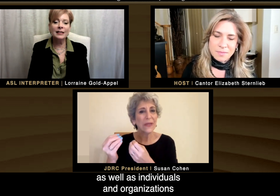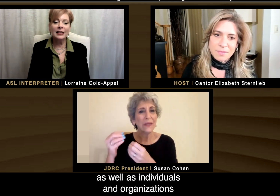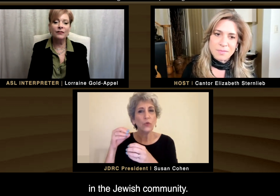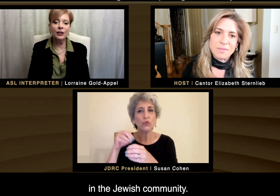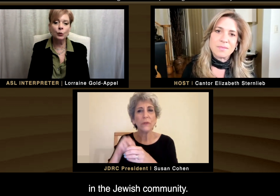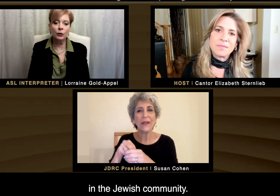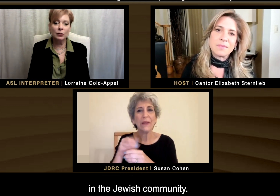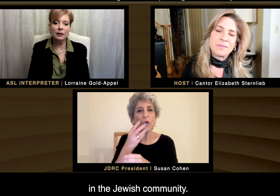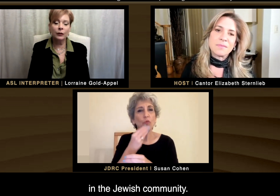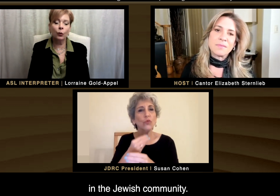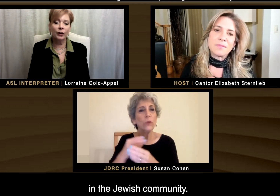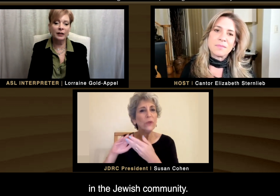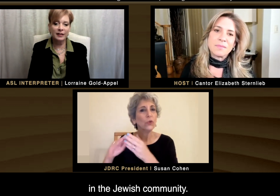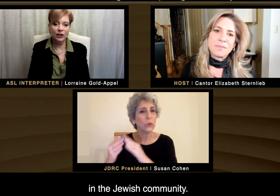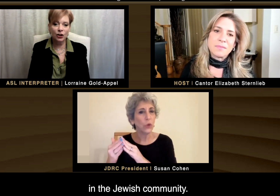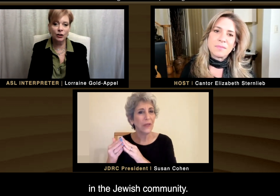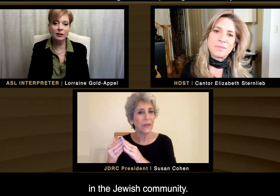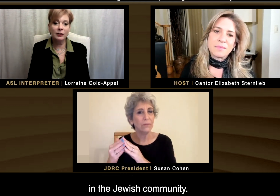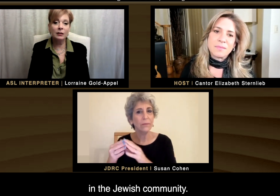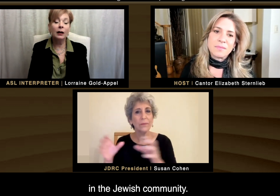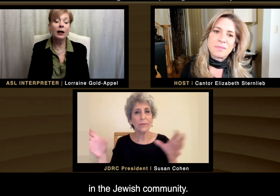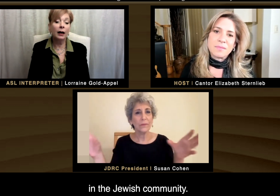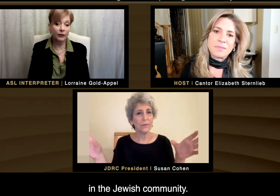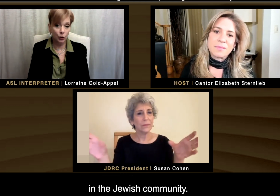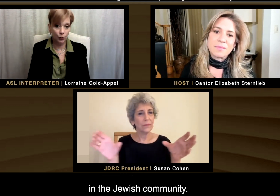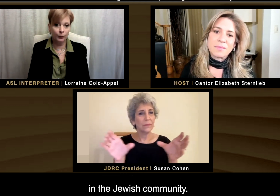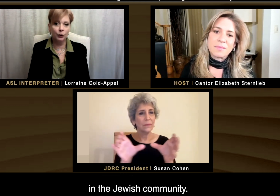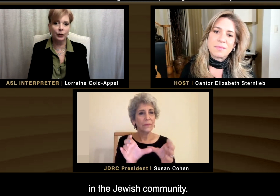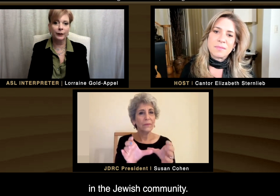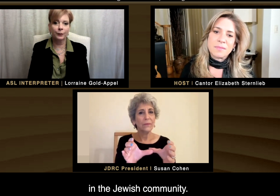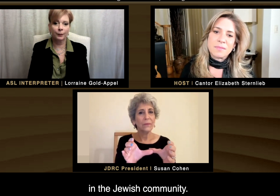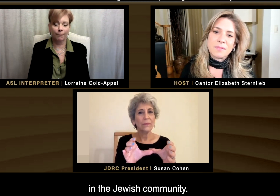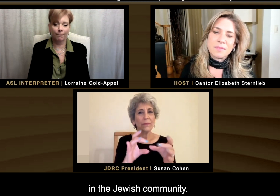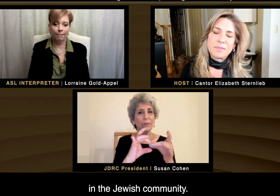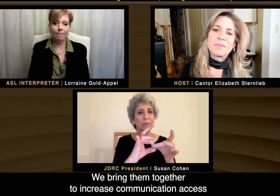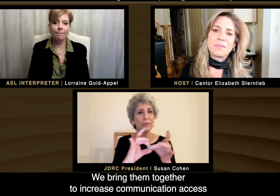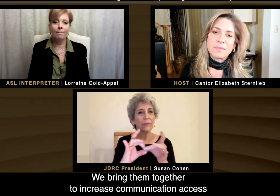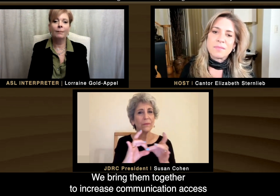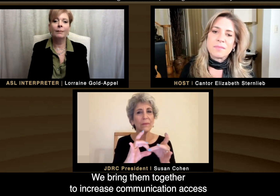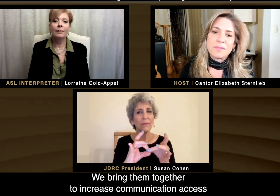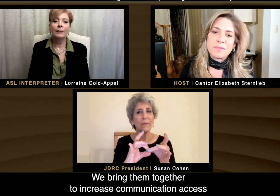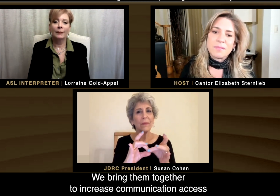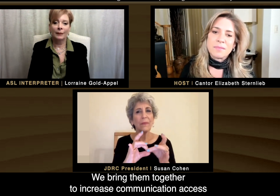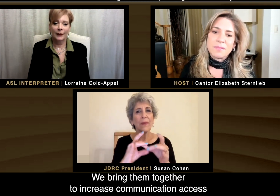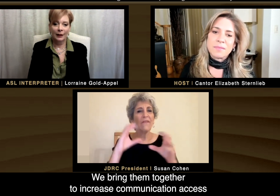as well as individuals in organizations and the Jewish community.